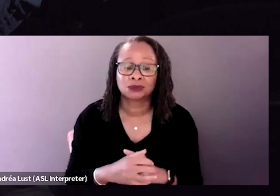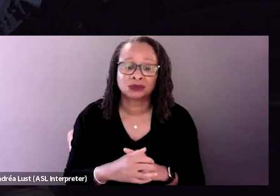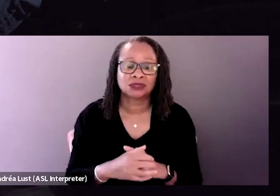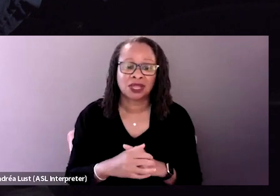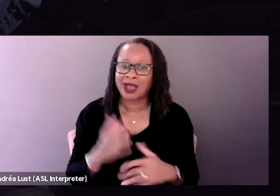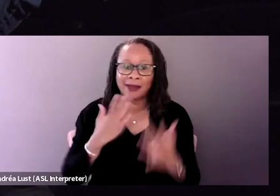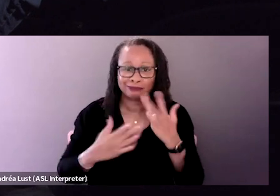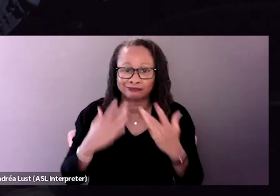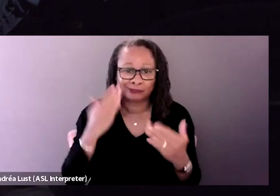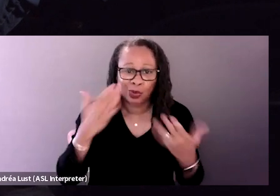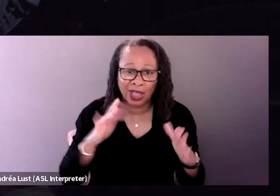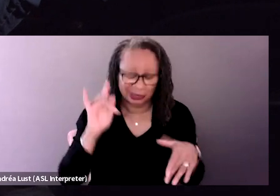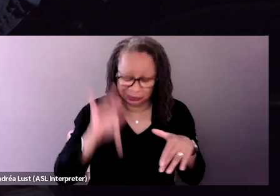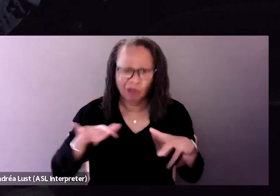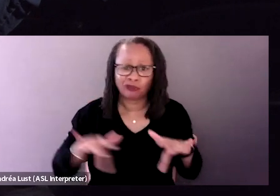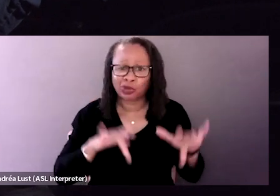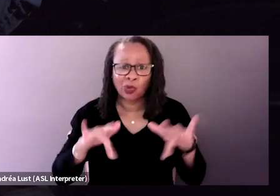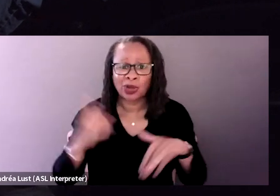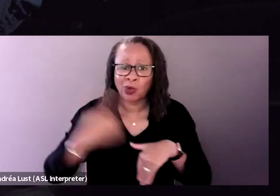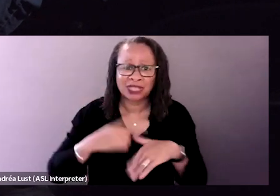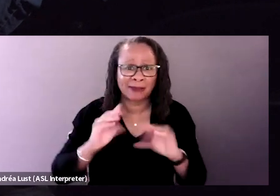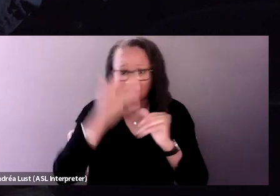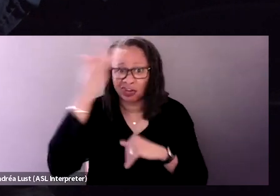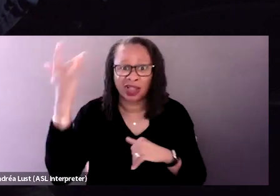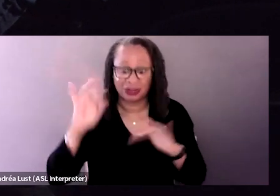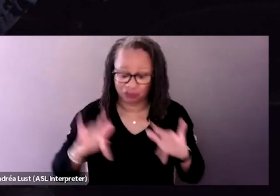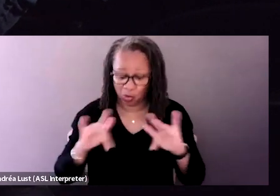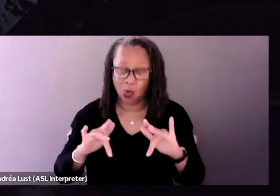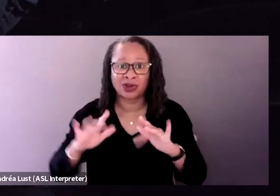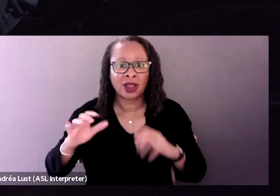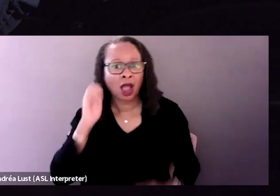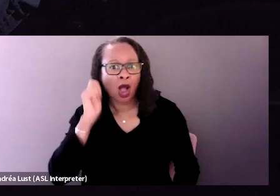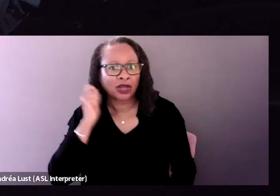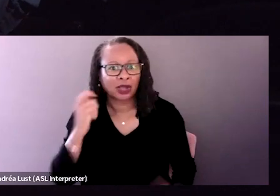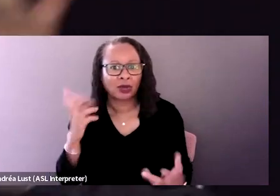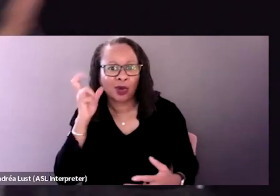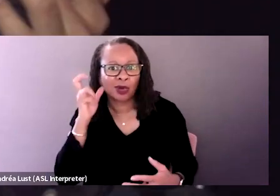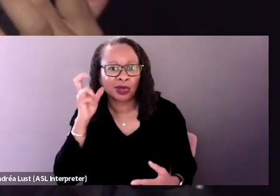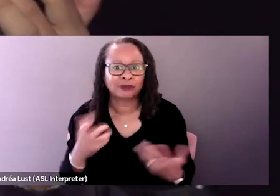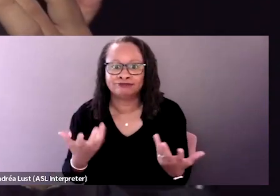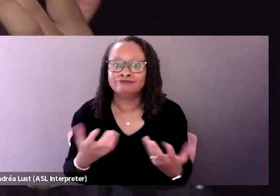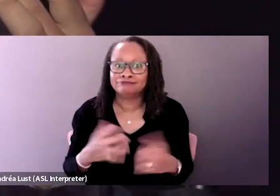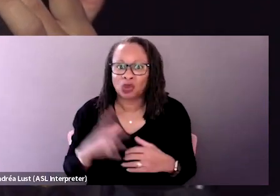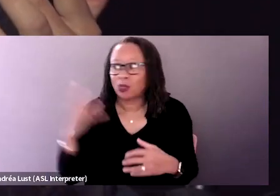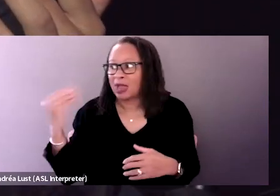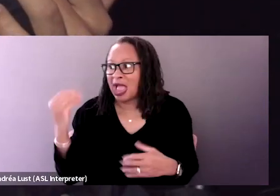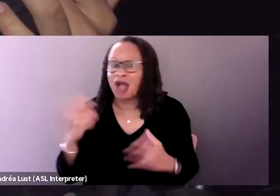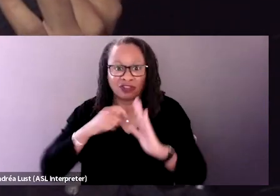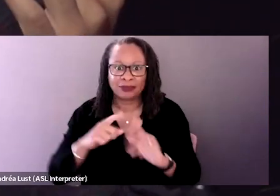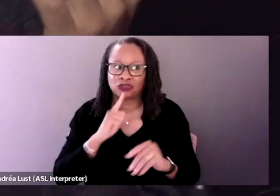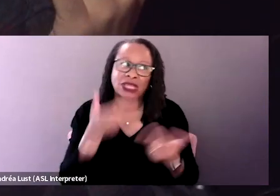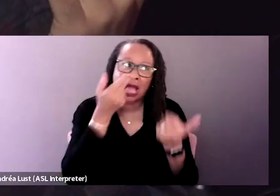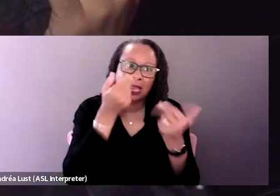press record on anything. And once I actually completely forgot to press record when we were in the field on the audio, and it was like actually a really hilarious